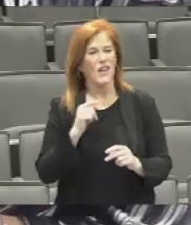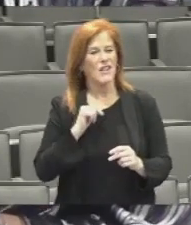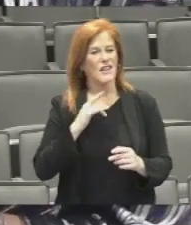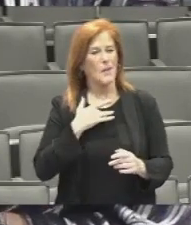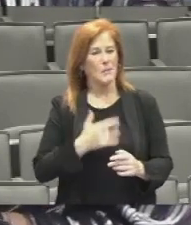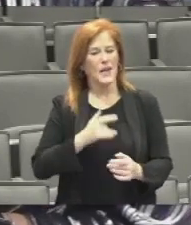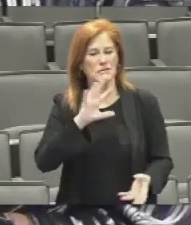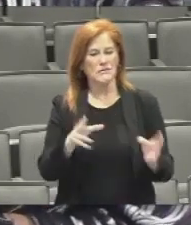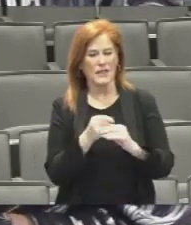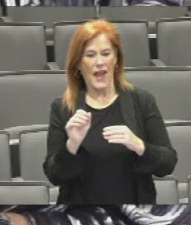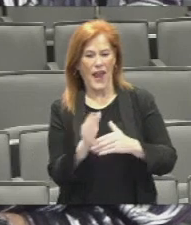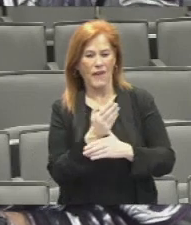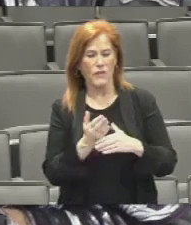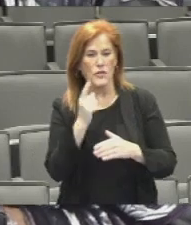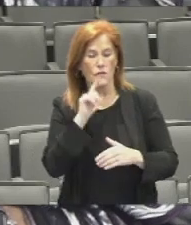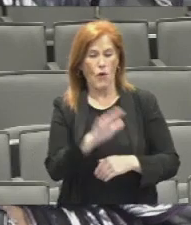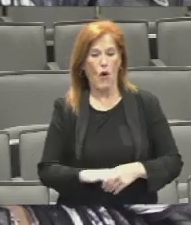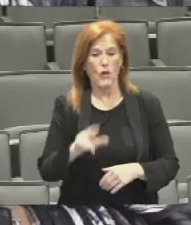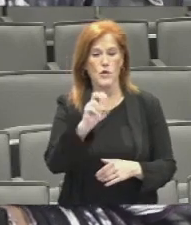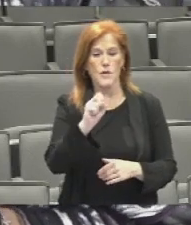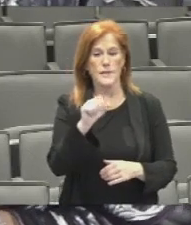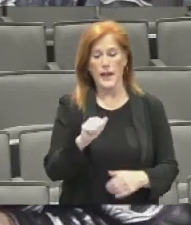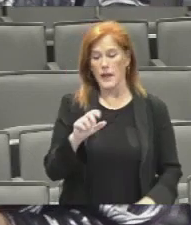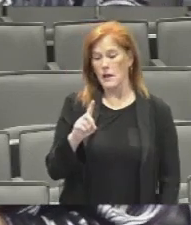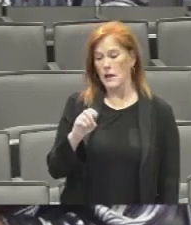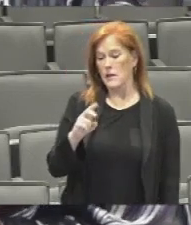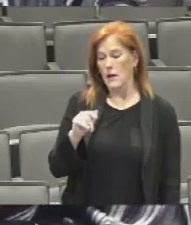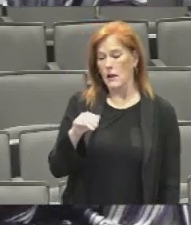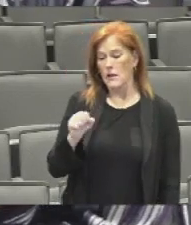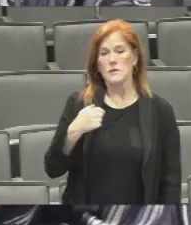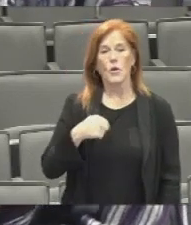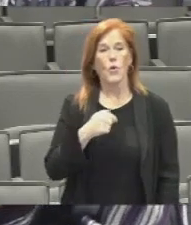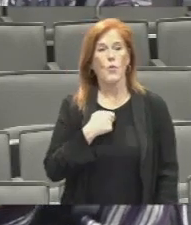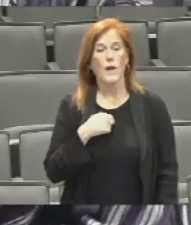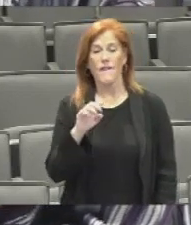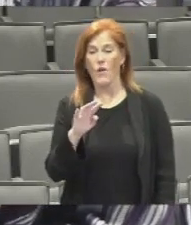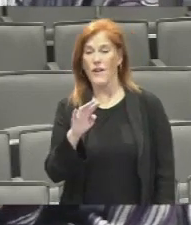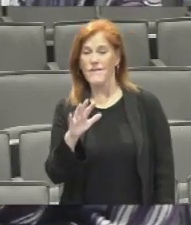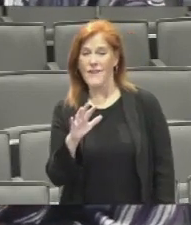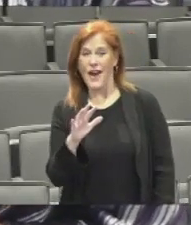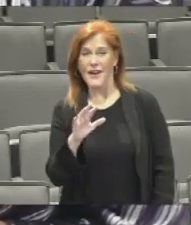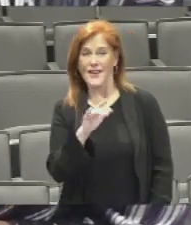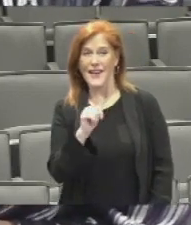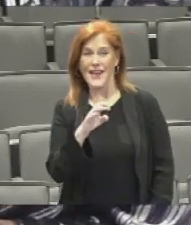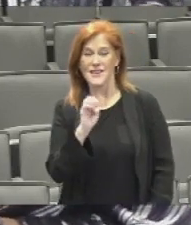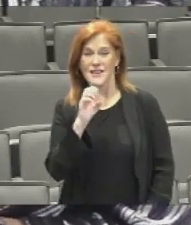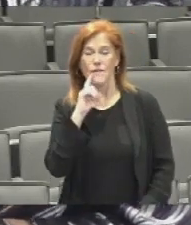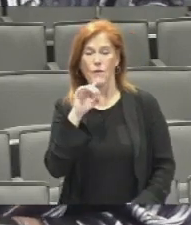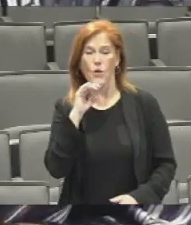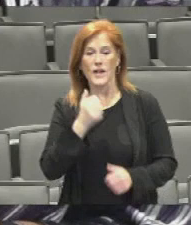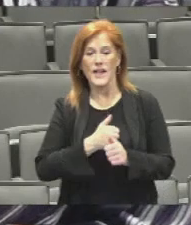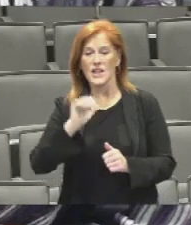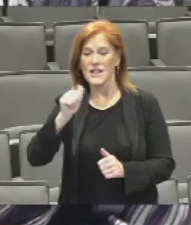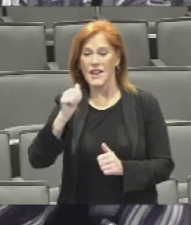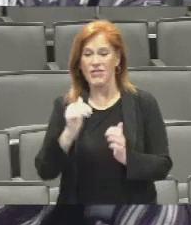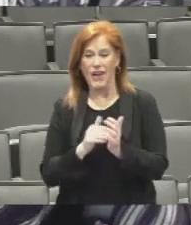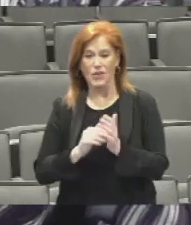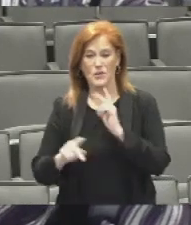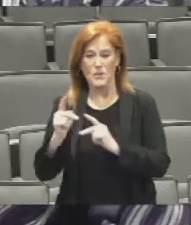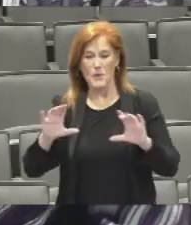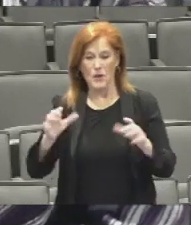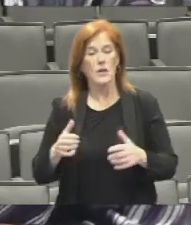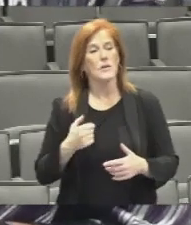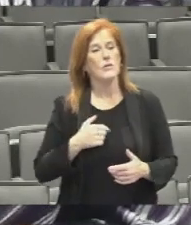overall in the United States. In Douglas County, we are at 45 cases per 10,000. When you look at some of